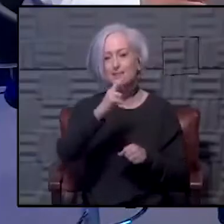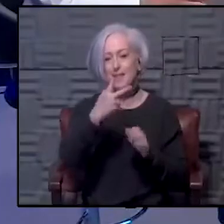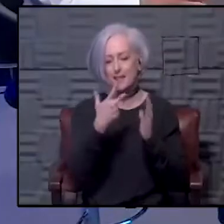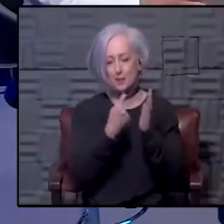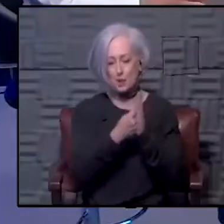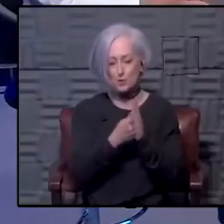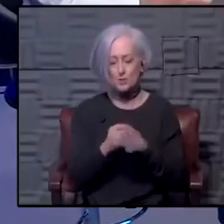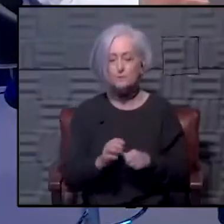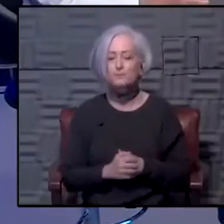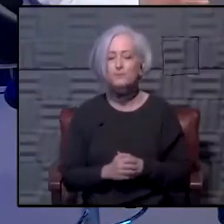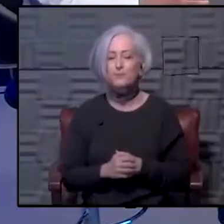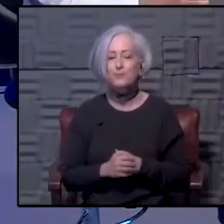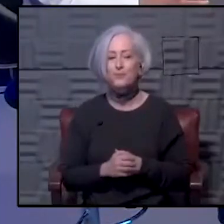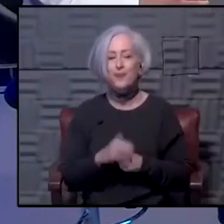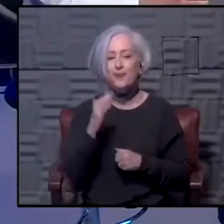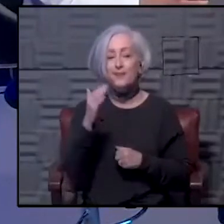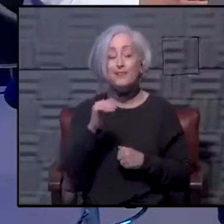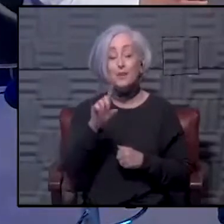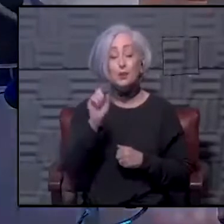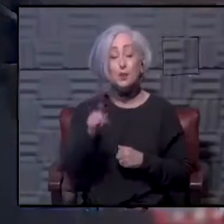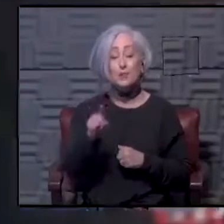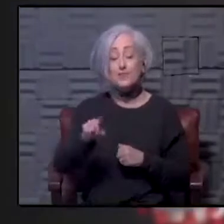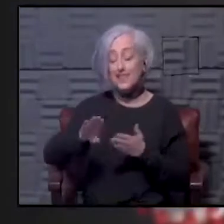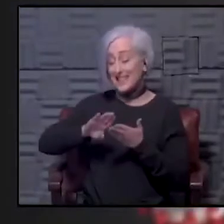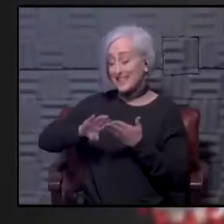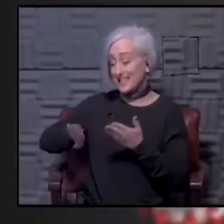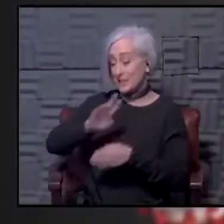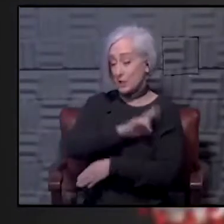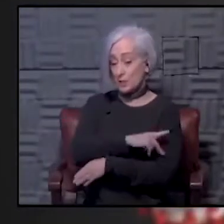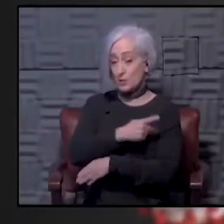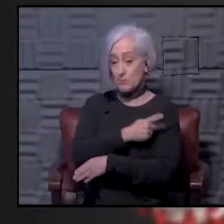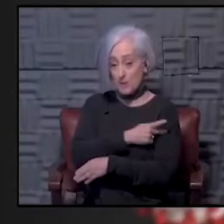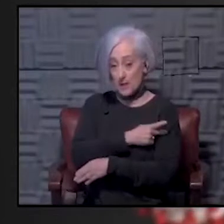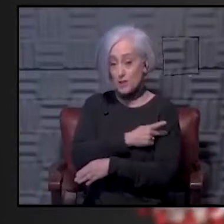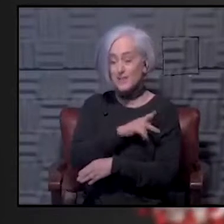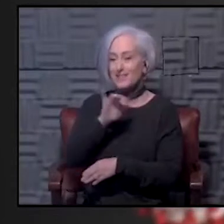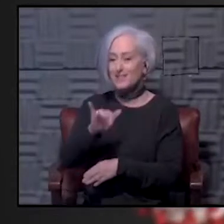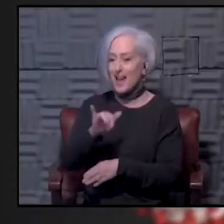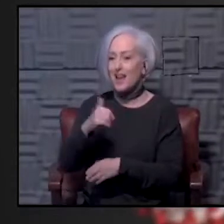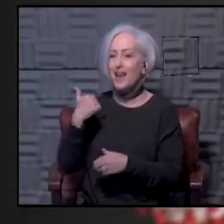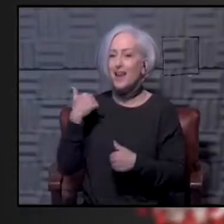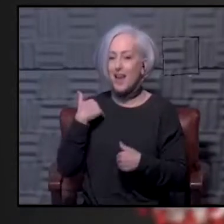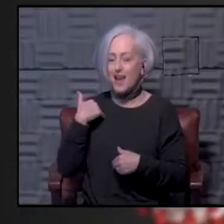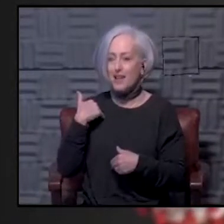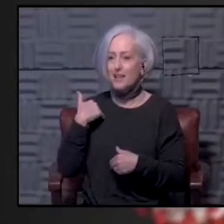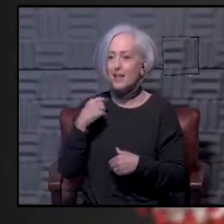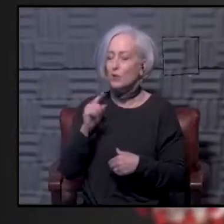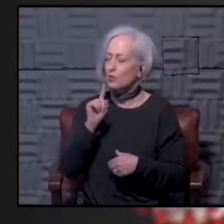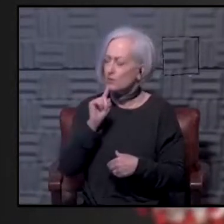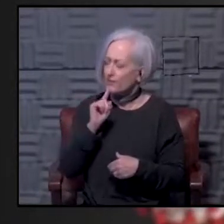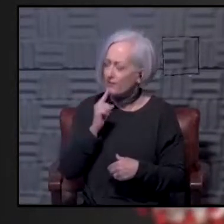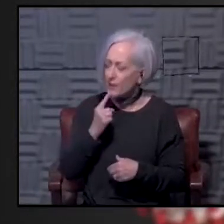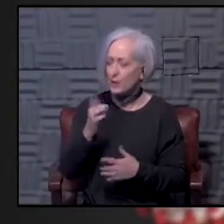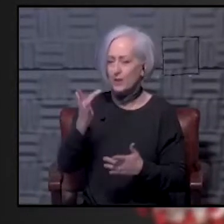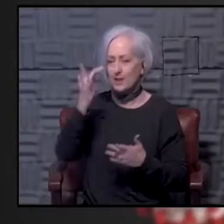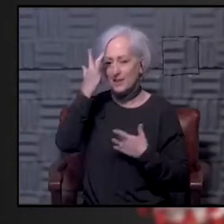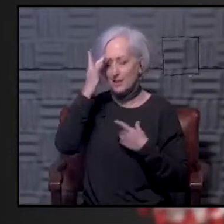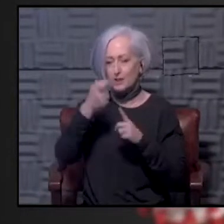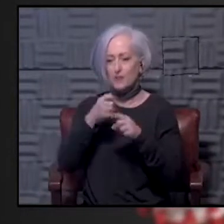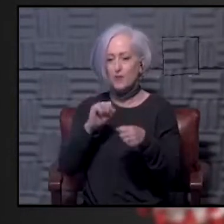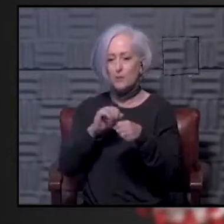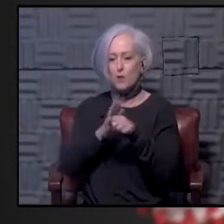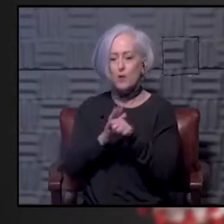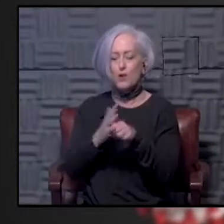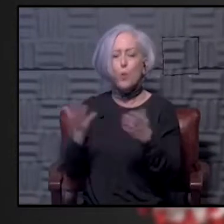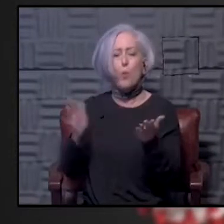In discharging patients who had severe and prolonged illness from COVID-19, what medications do you prescribe for them at home? Do they